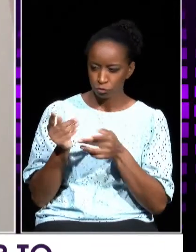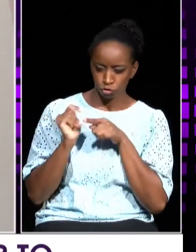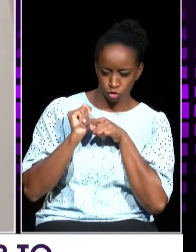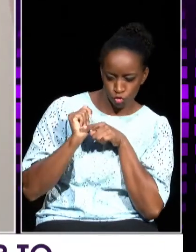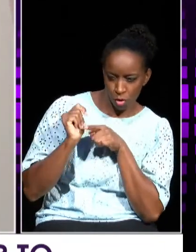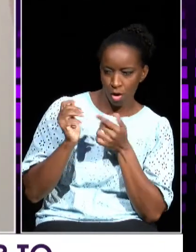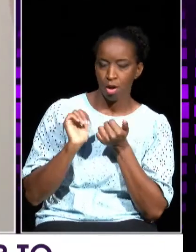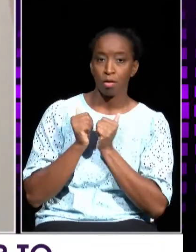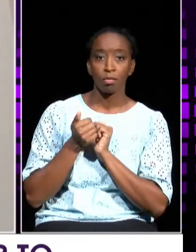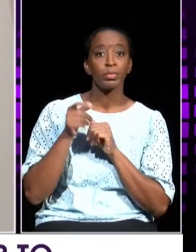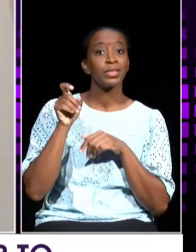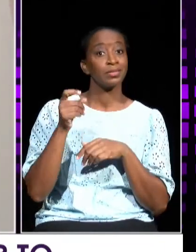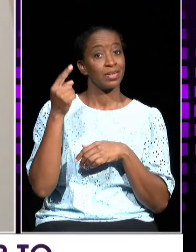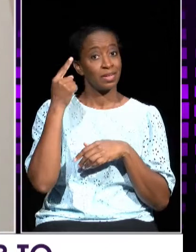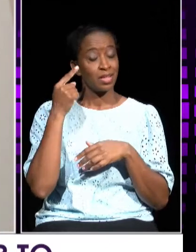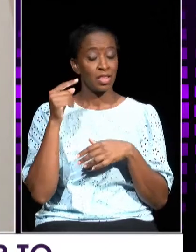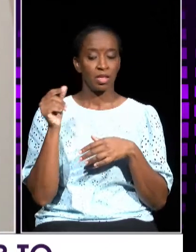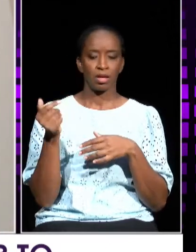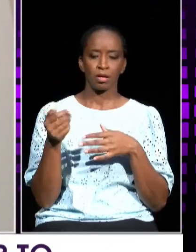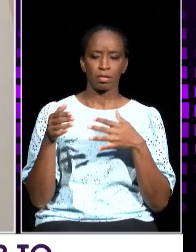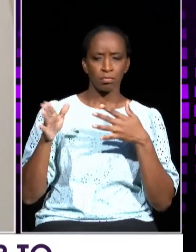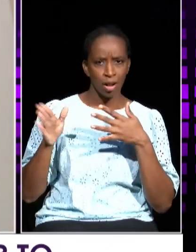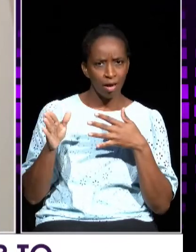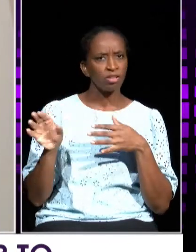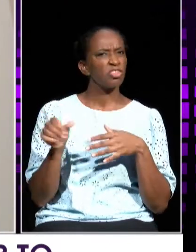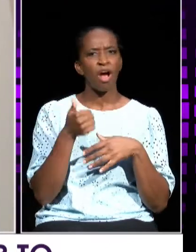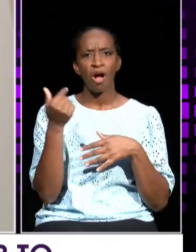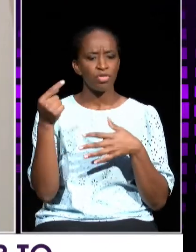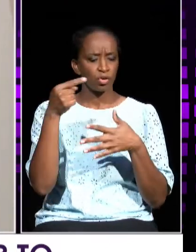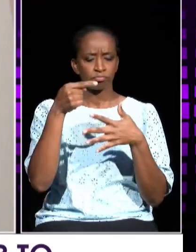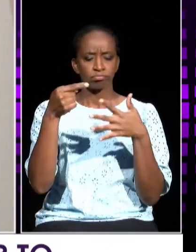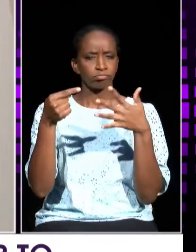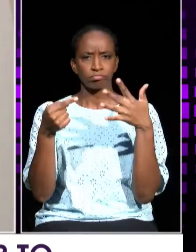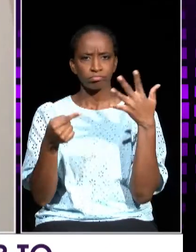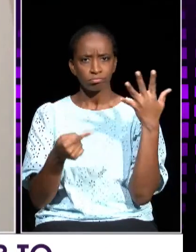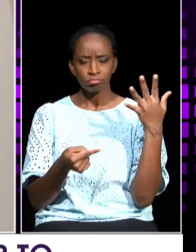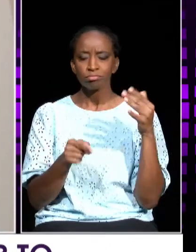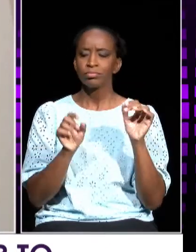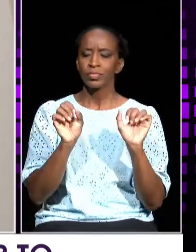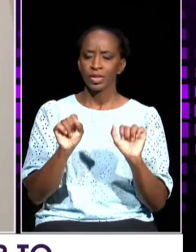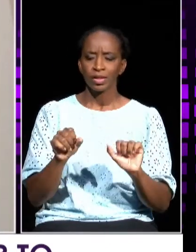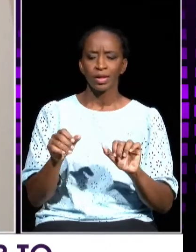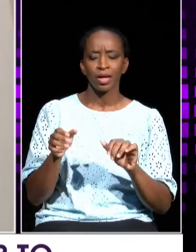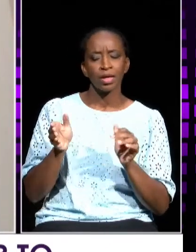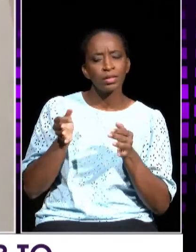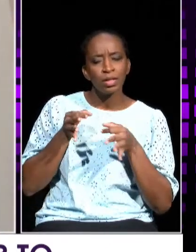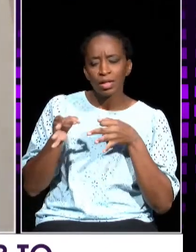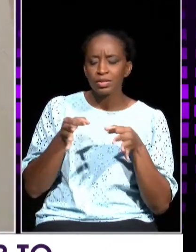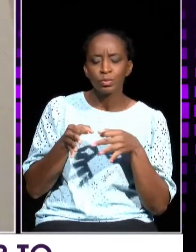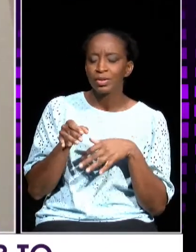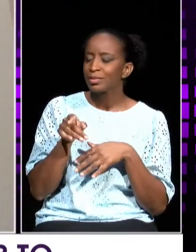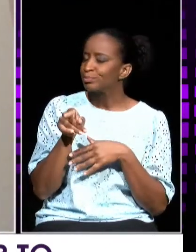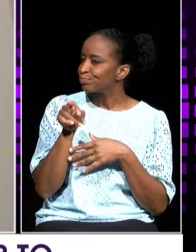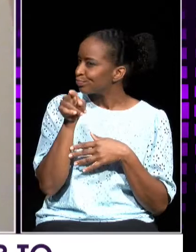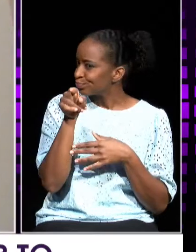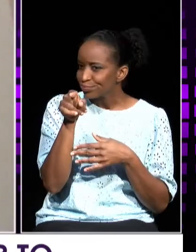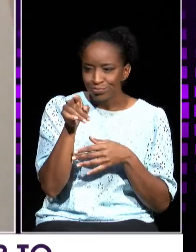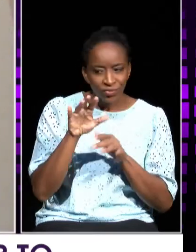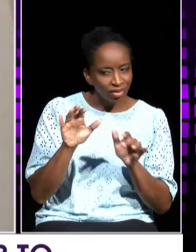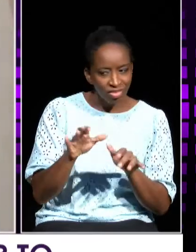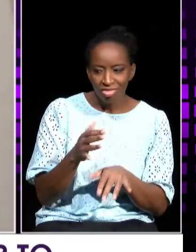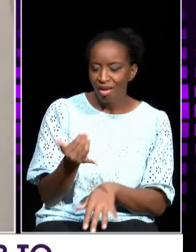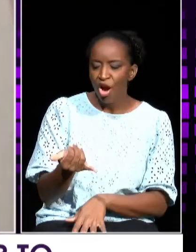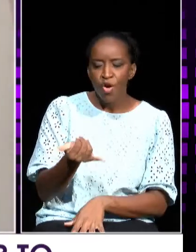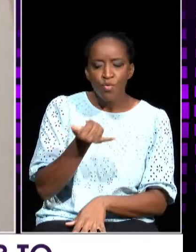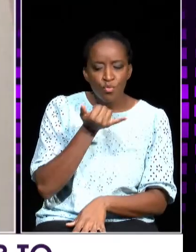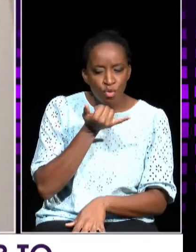can teach our children that what they have done is wrong and there are